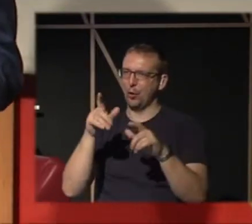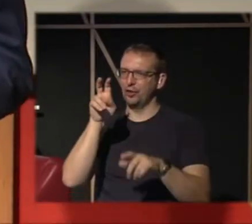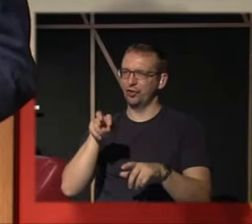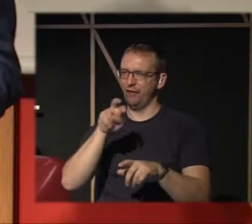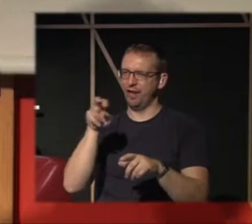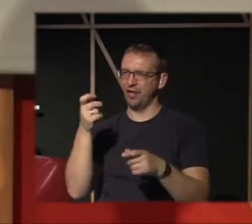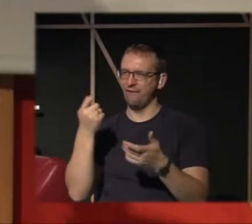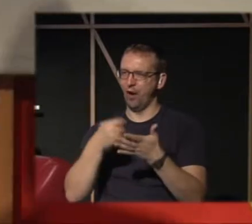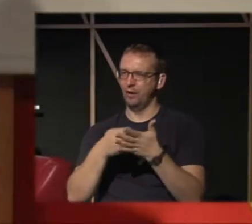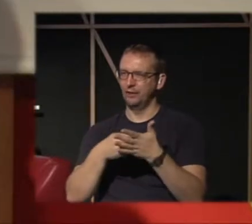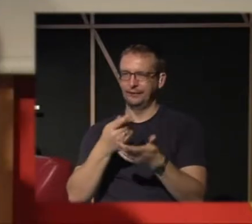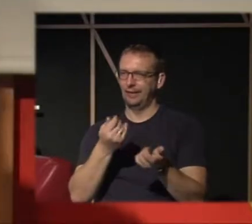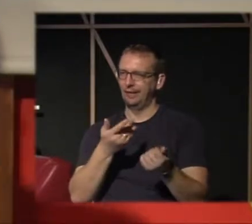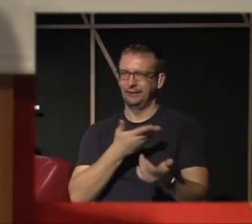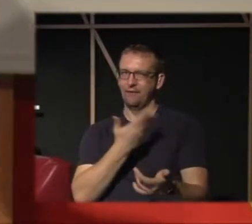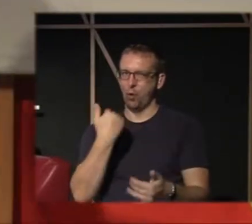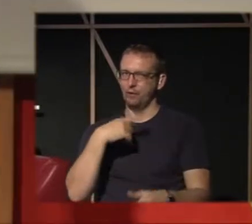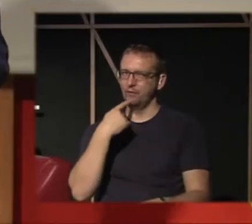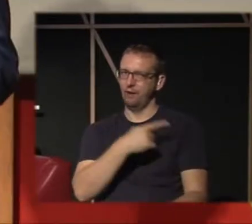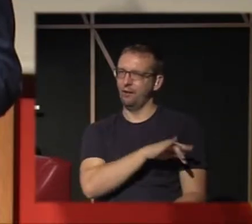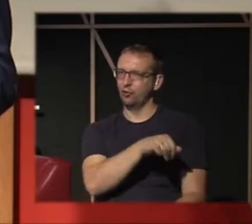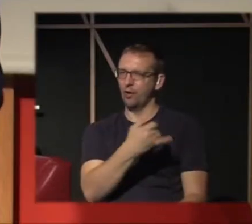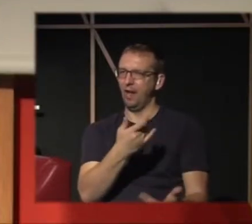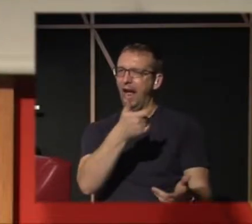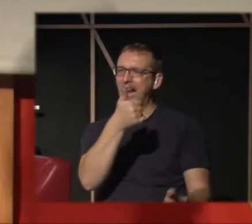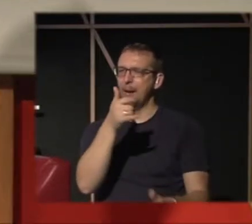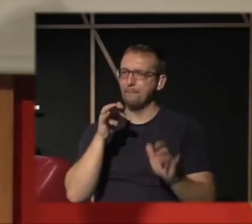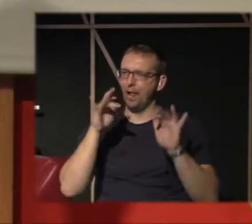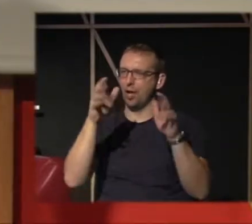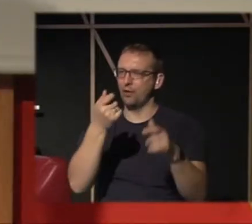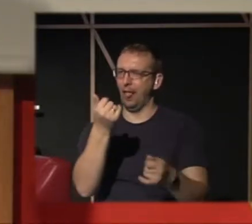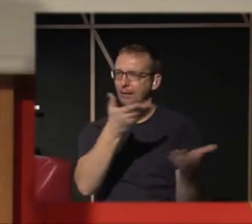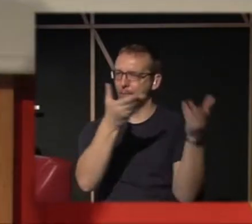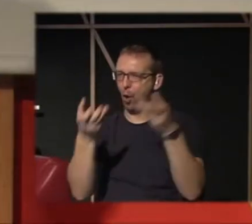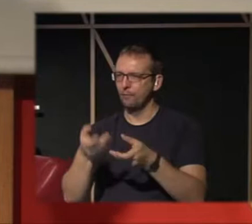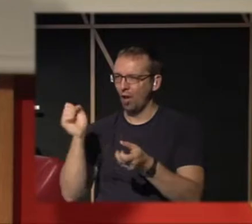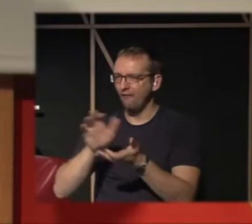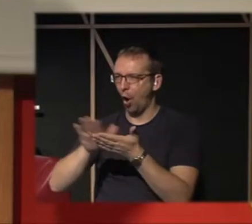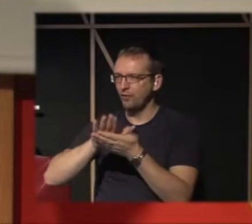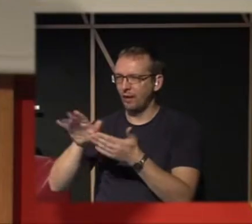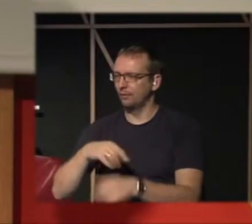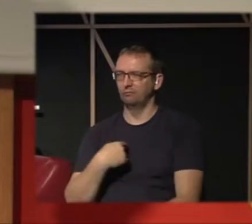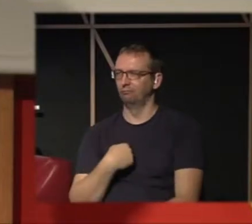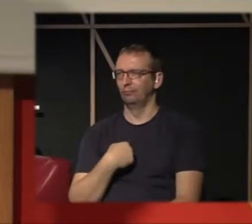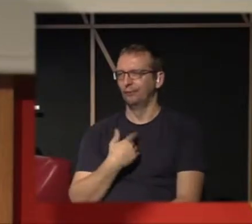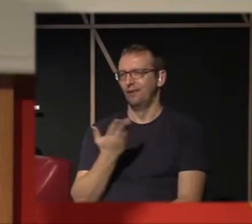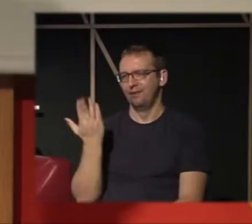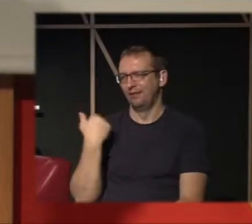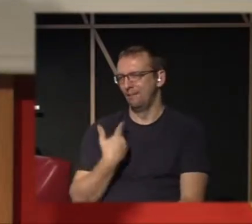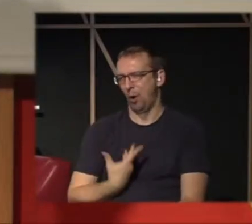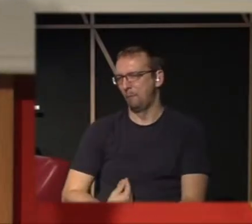is give you an overview of the level of preparation for Euro